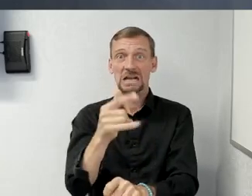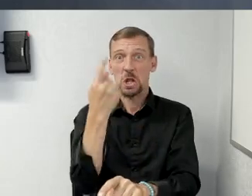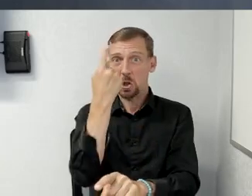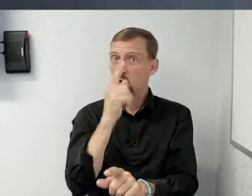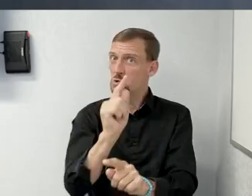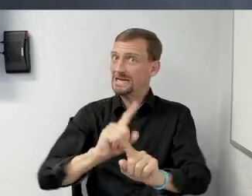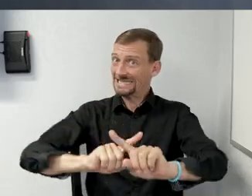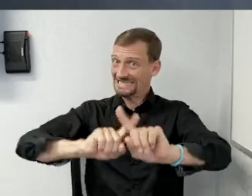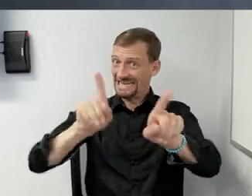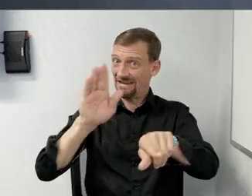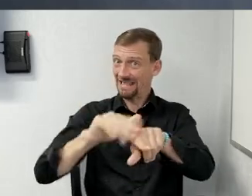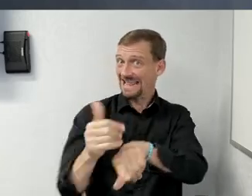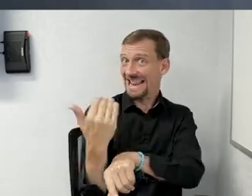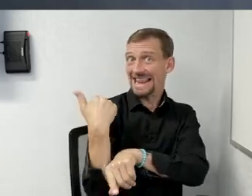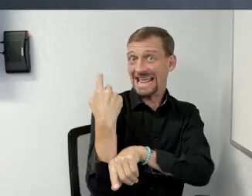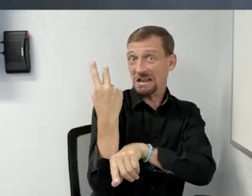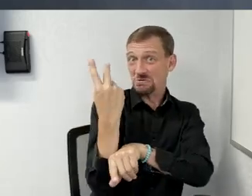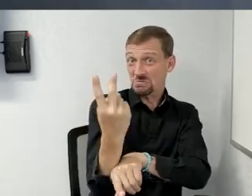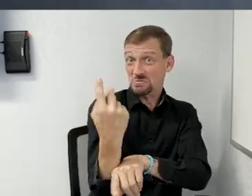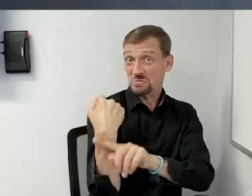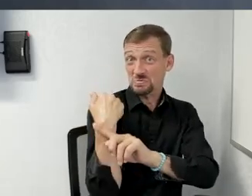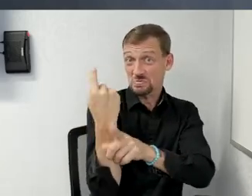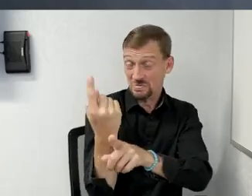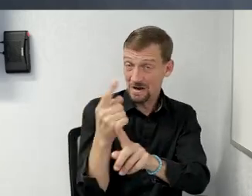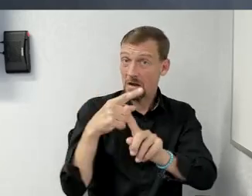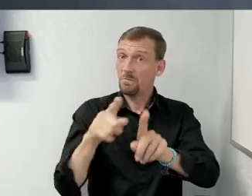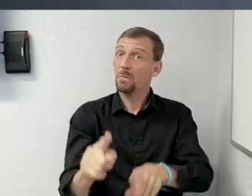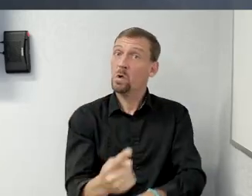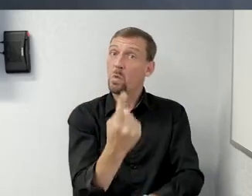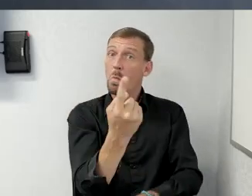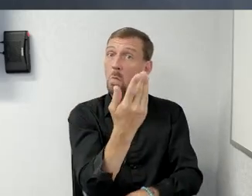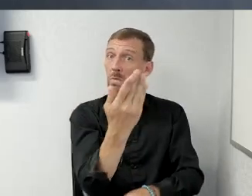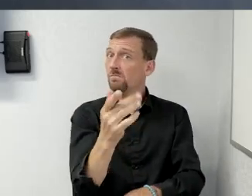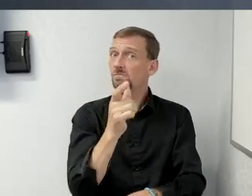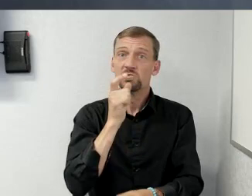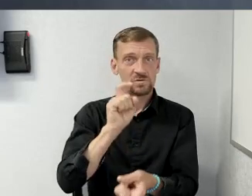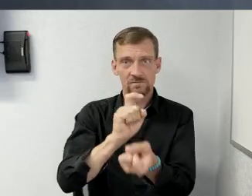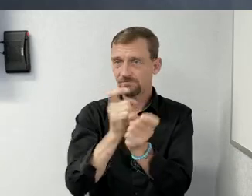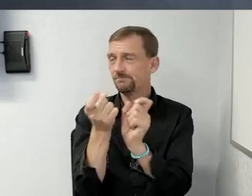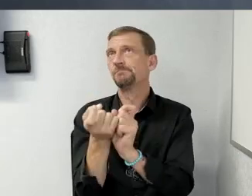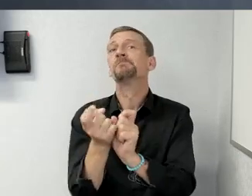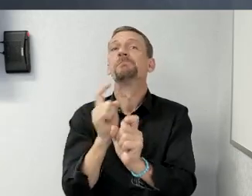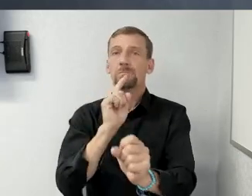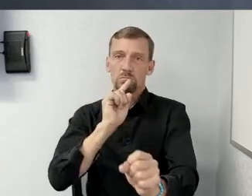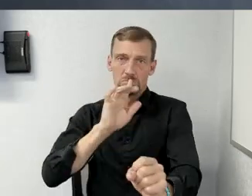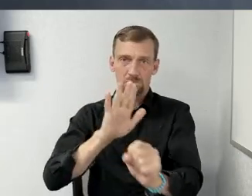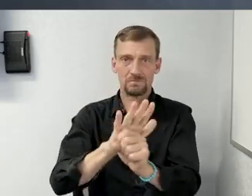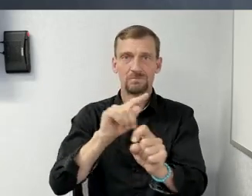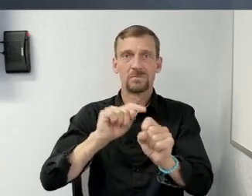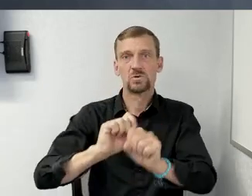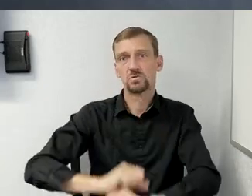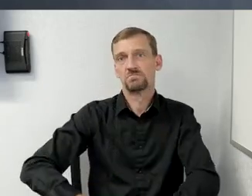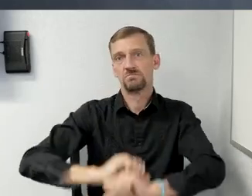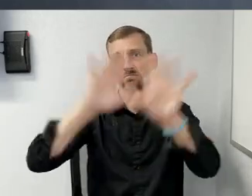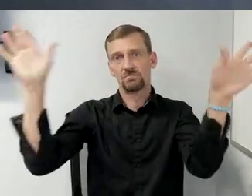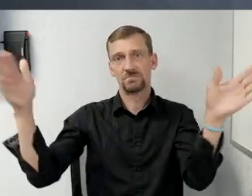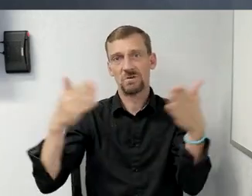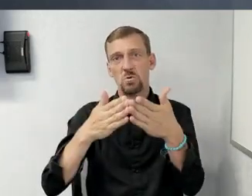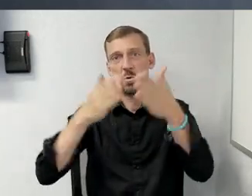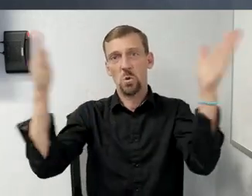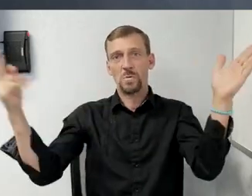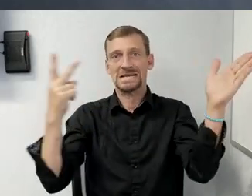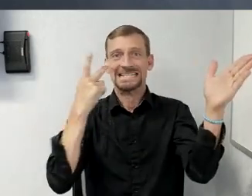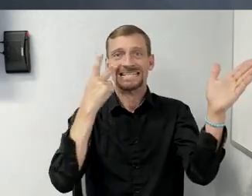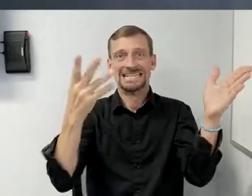little different than the first 2. But one of the things that has not changed is our commitment to transparency. We made a